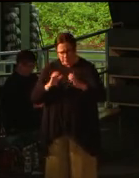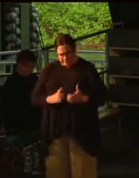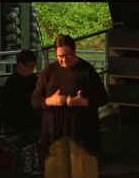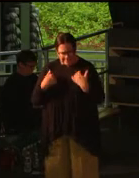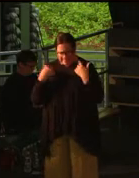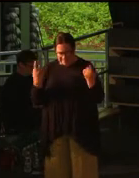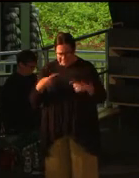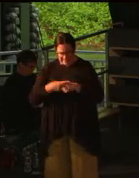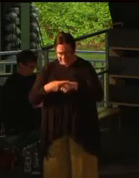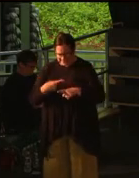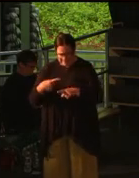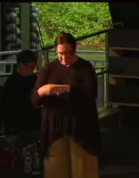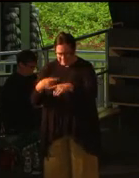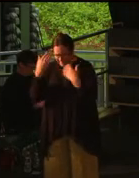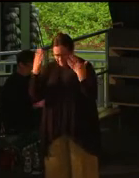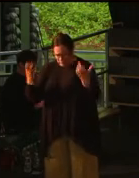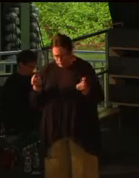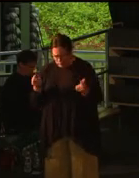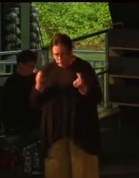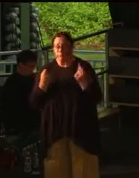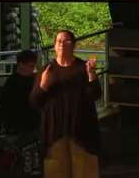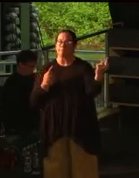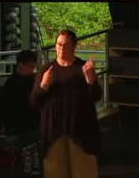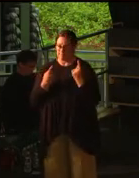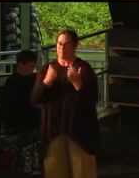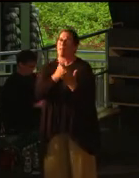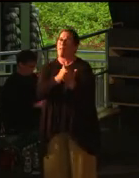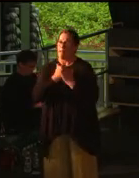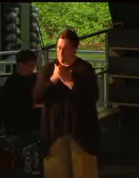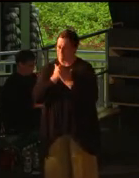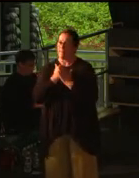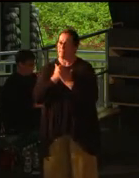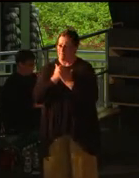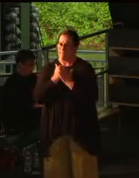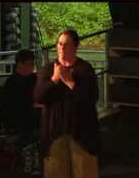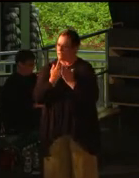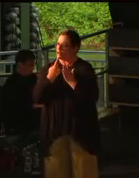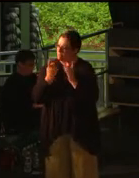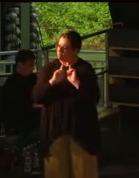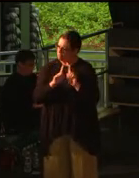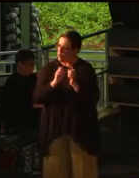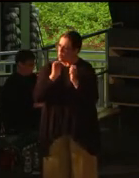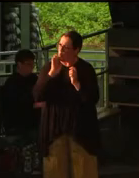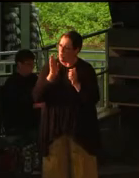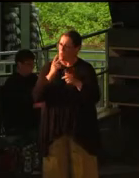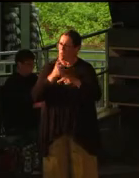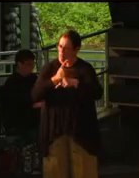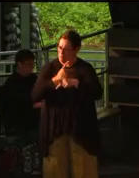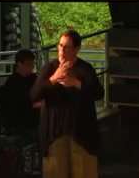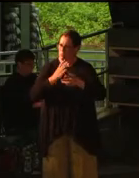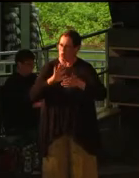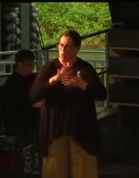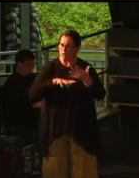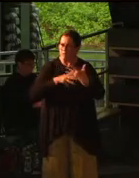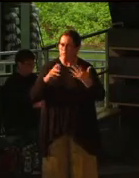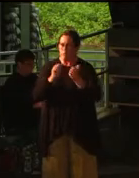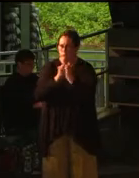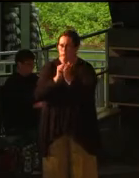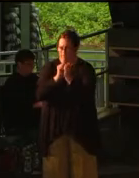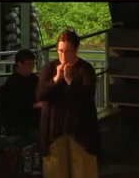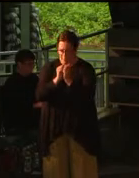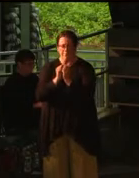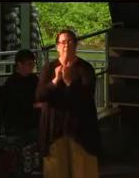Worthington came to my assistance and admitted me into her women's history course, which was the final class I needed in order to